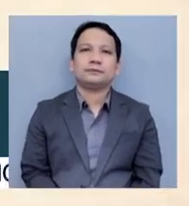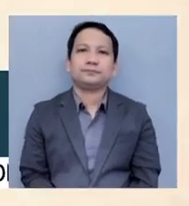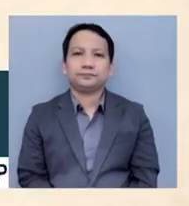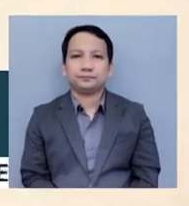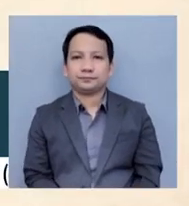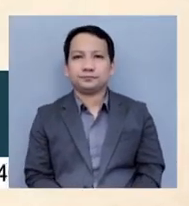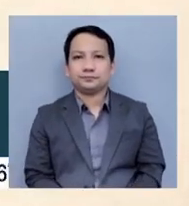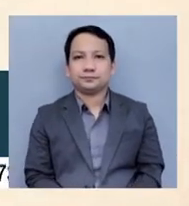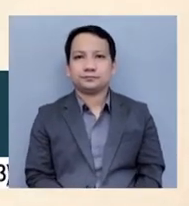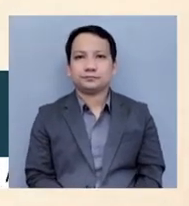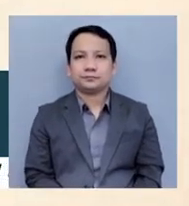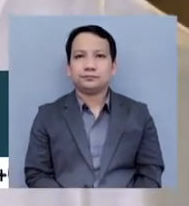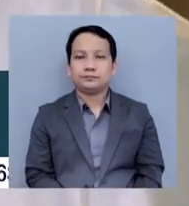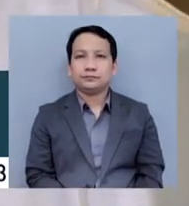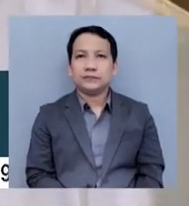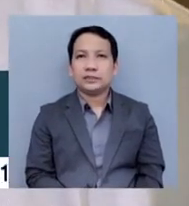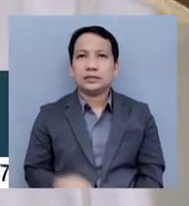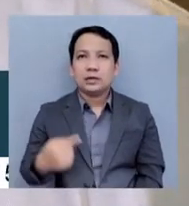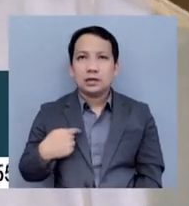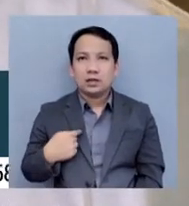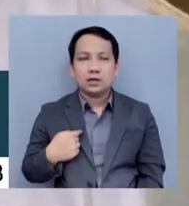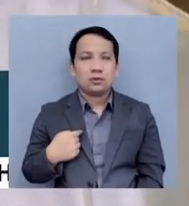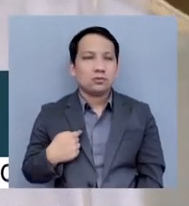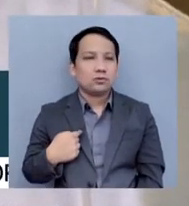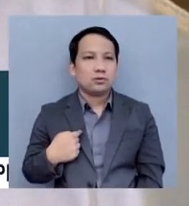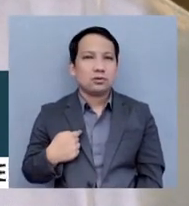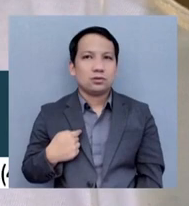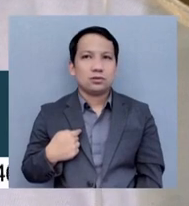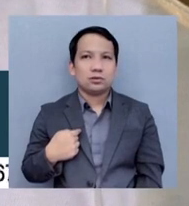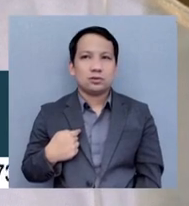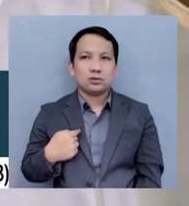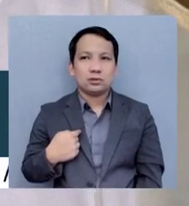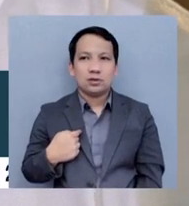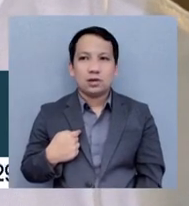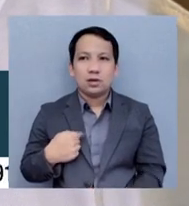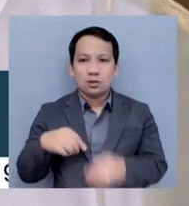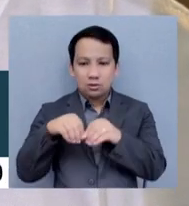Nung time po kasi namin is kwan eh. Mm-hmm.